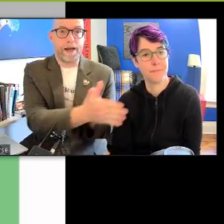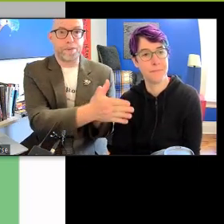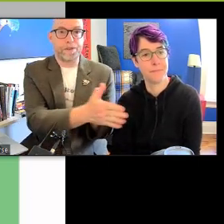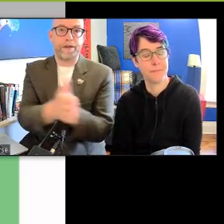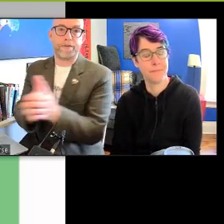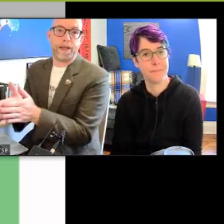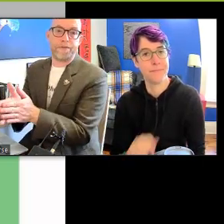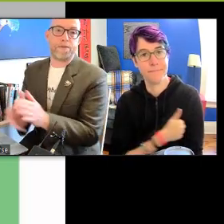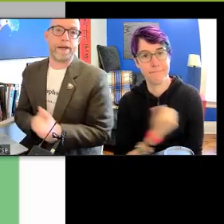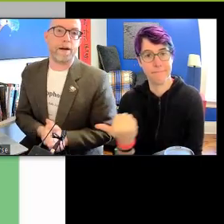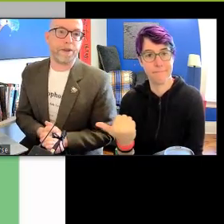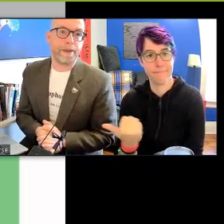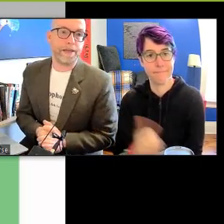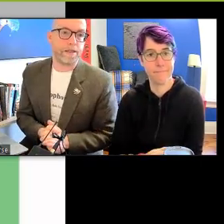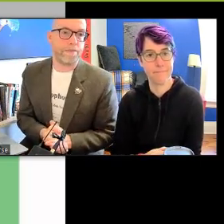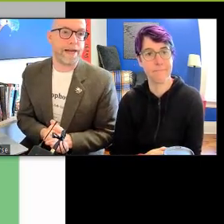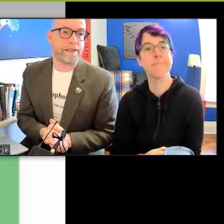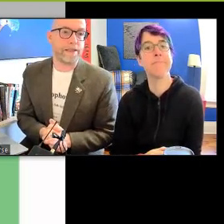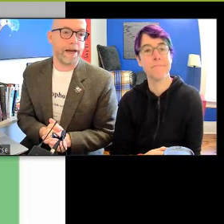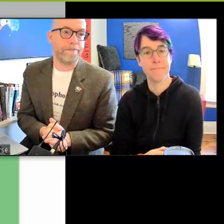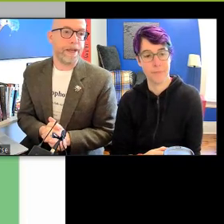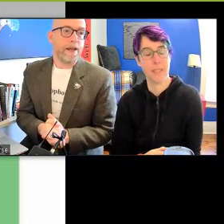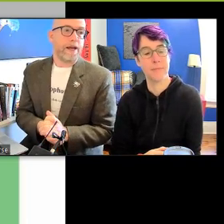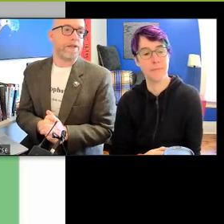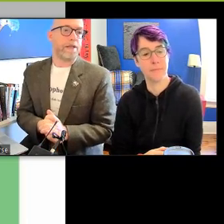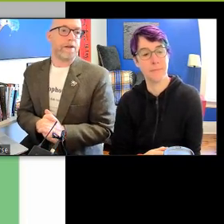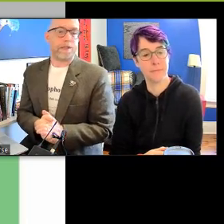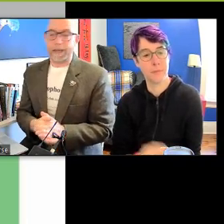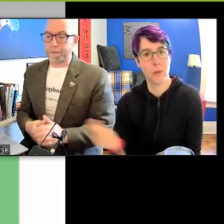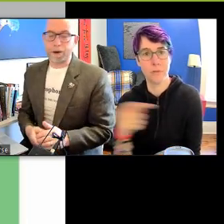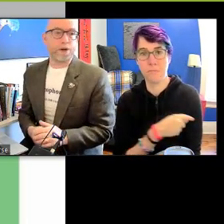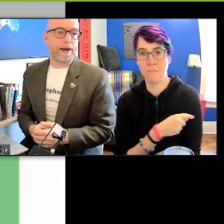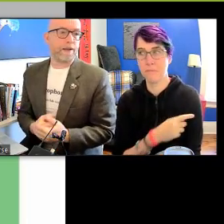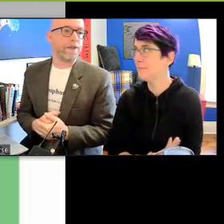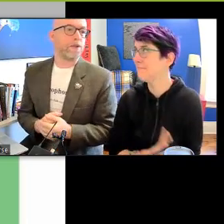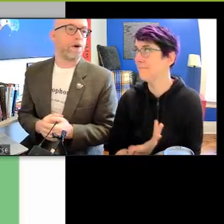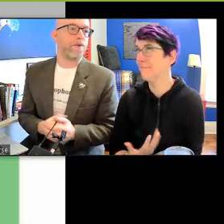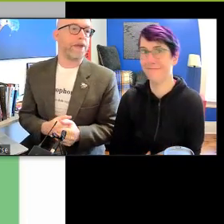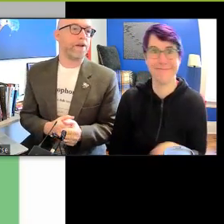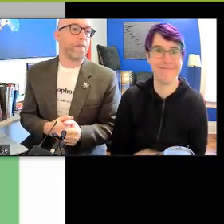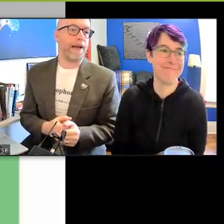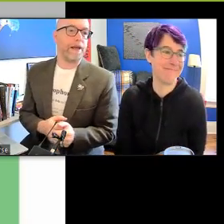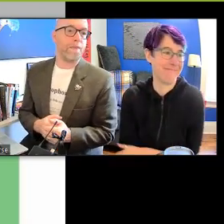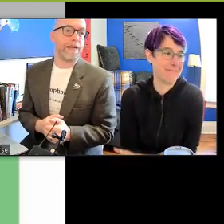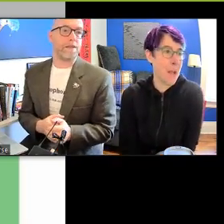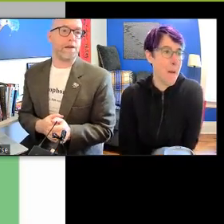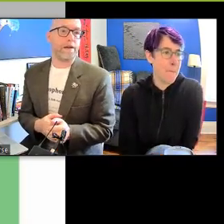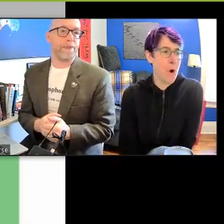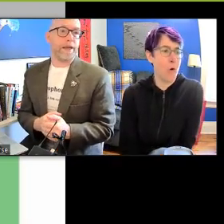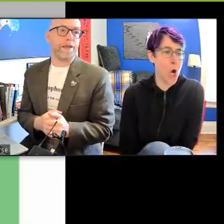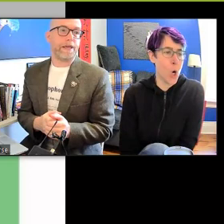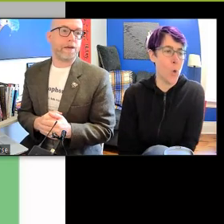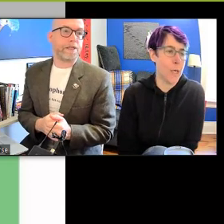have time proceeding from left to right on the base of that slide. And you can see there's like proto-elephants over there, the